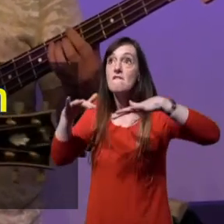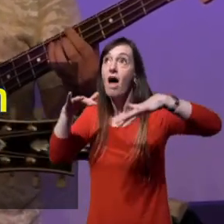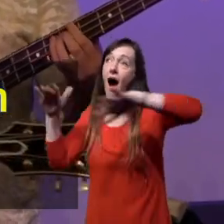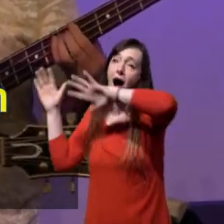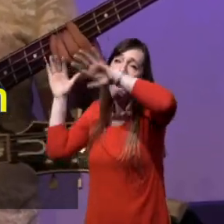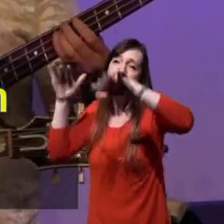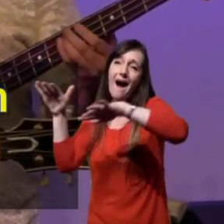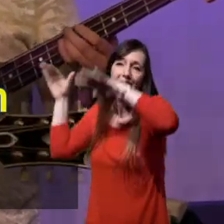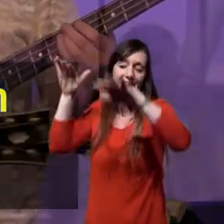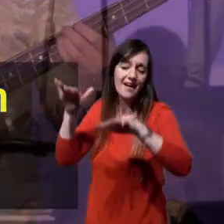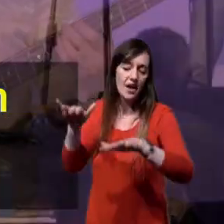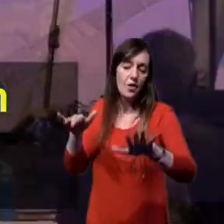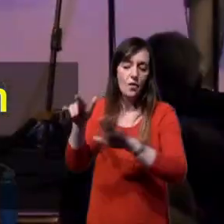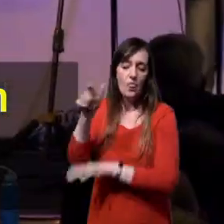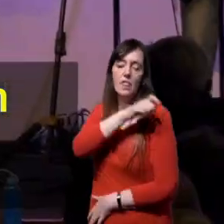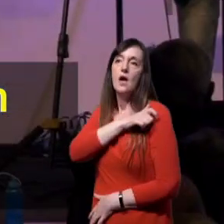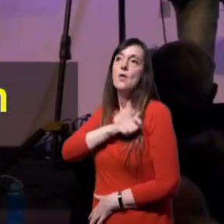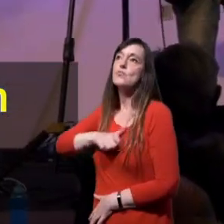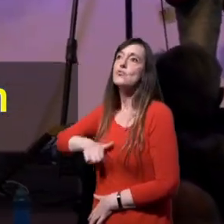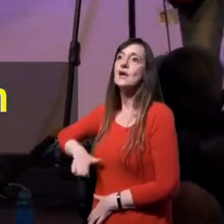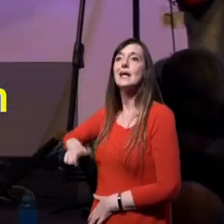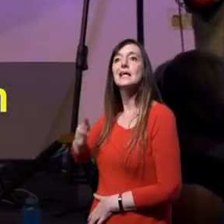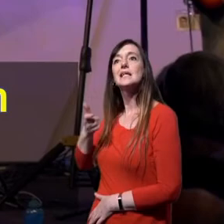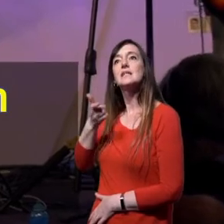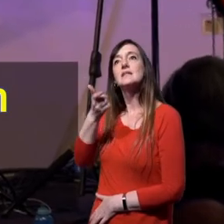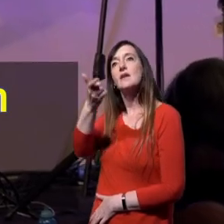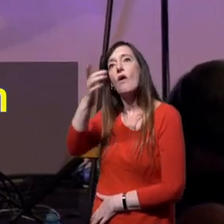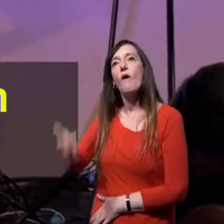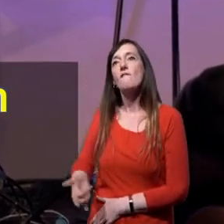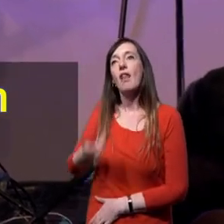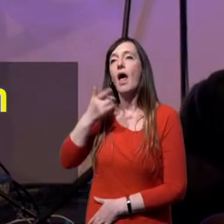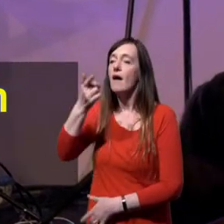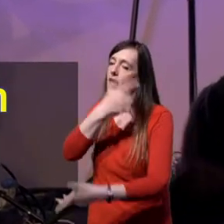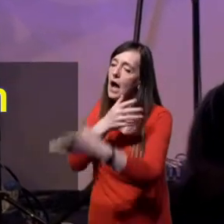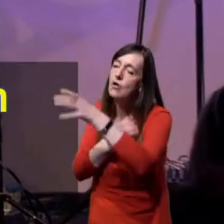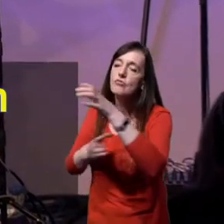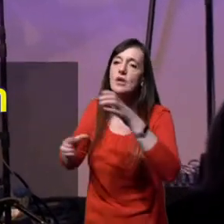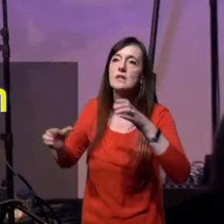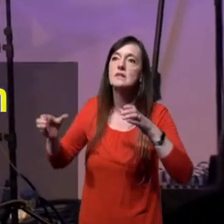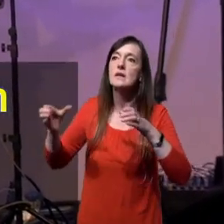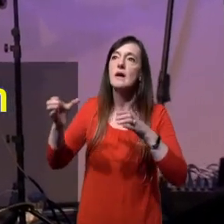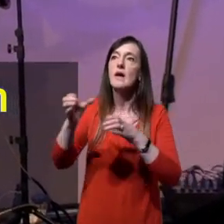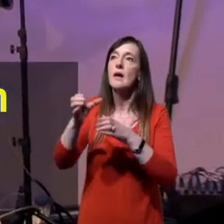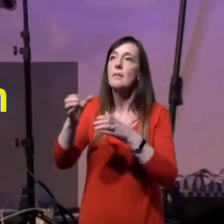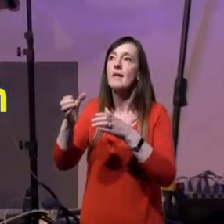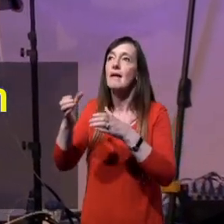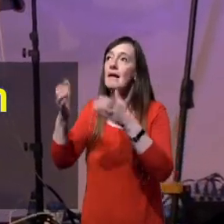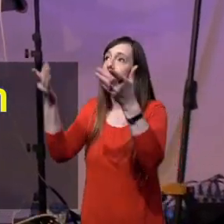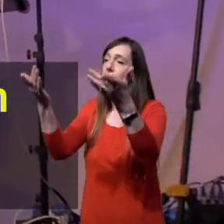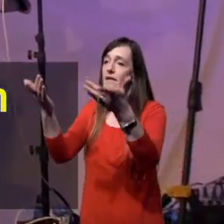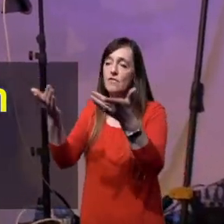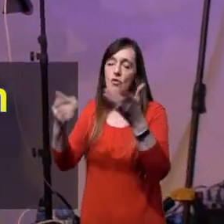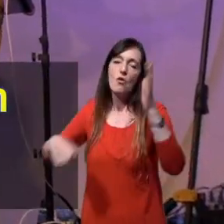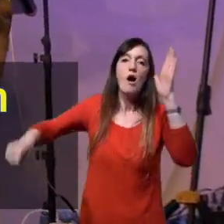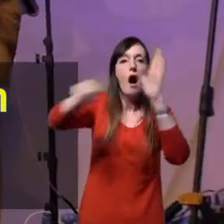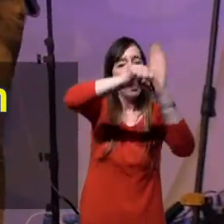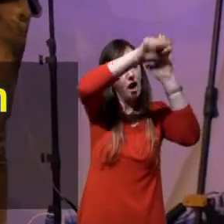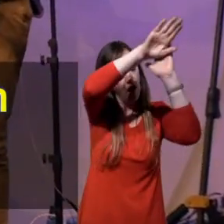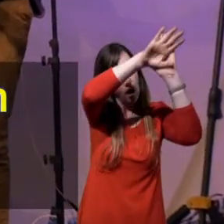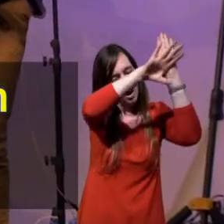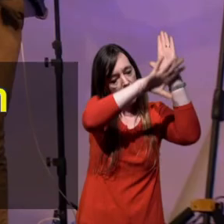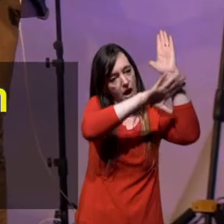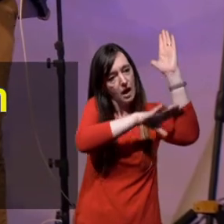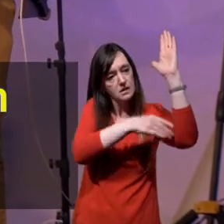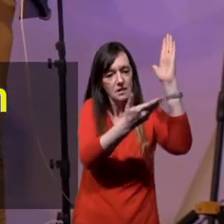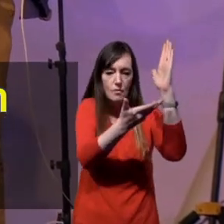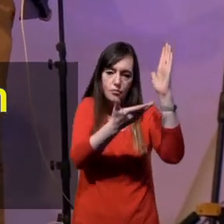the flood. When the Prince of Life, our ransom, shed for